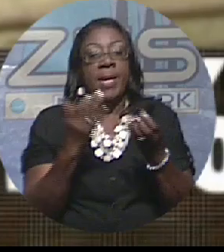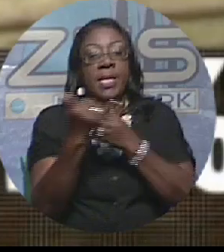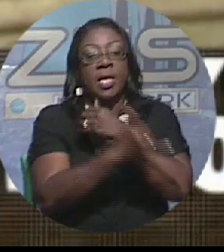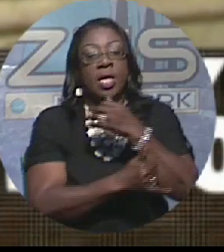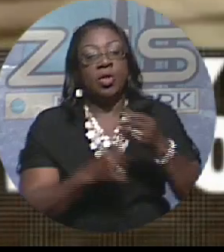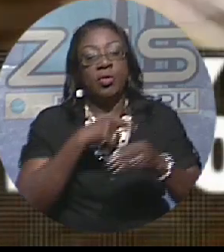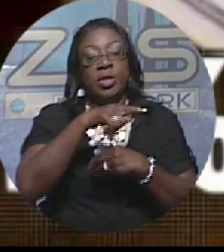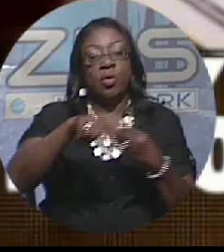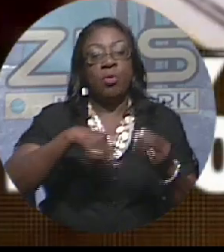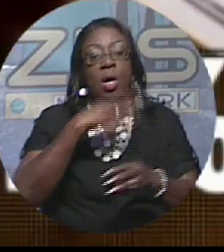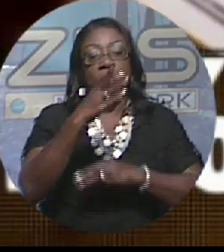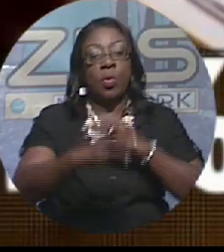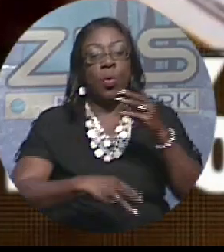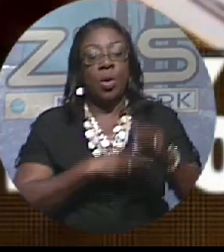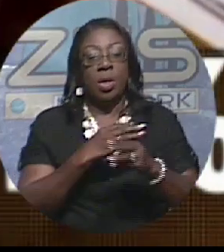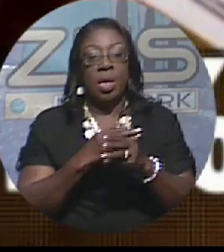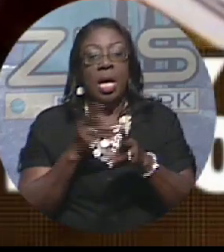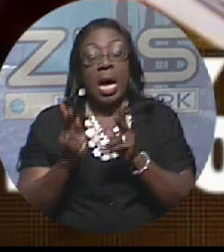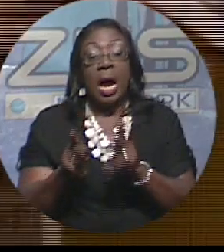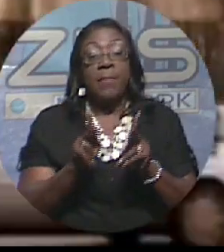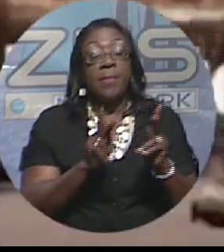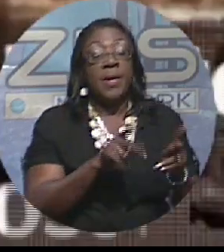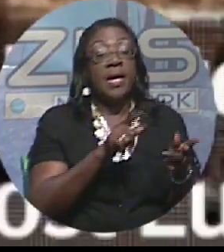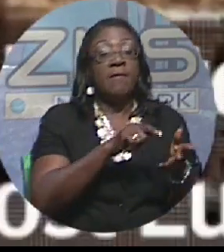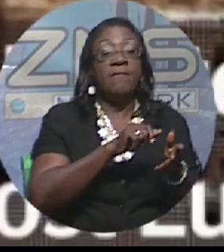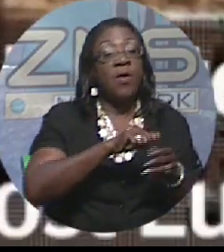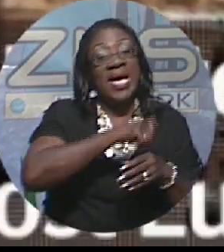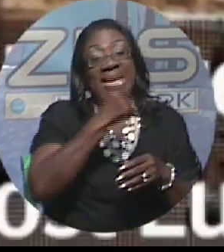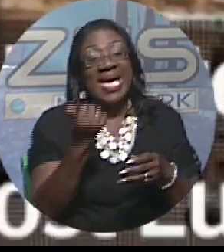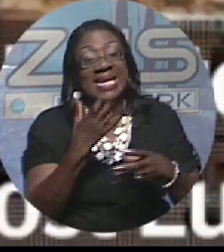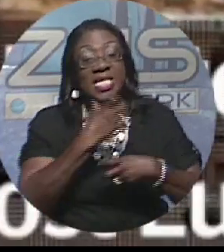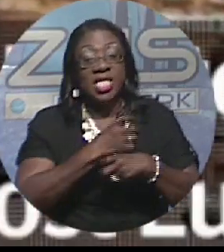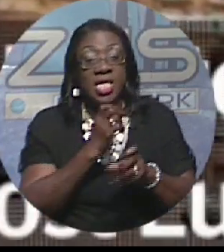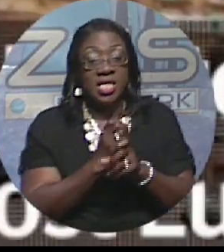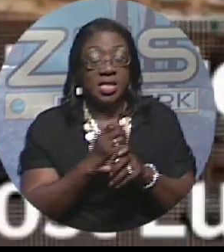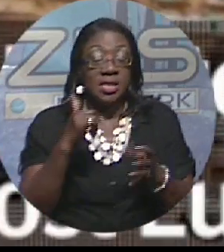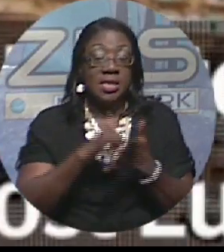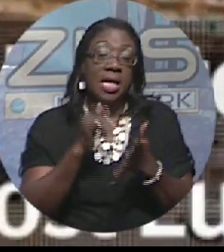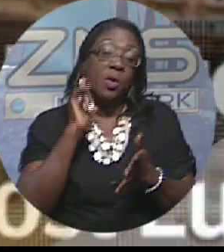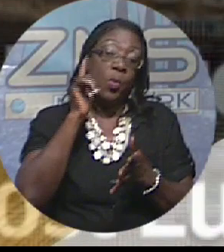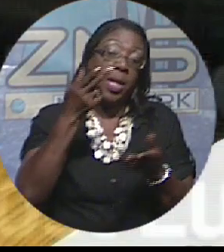any possible impact to service industries and trade industries.